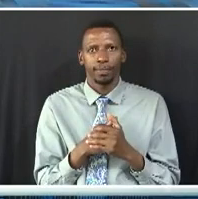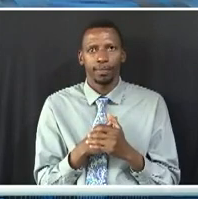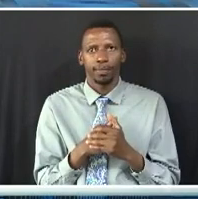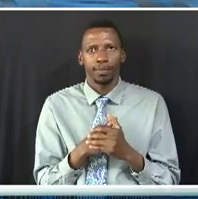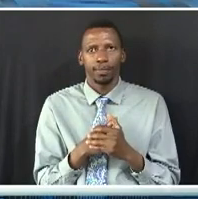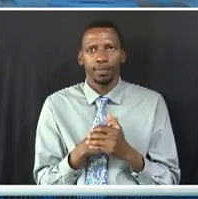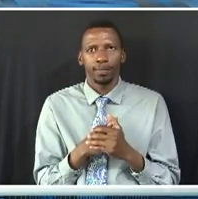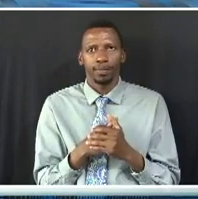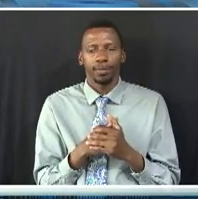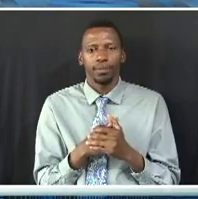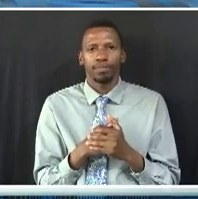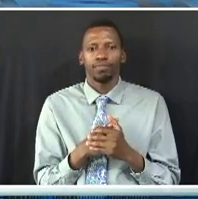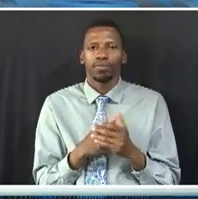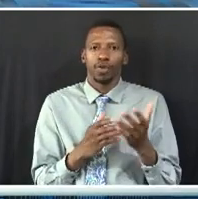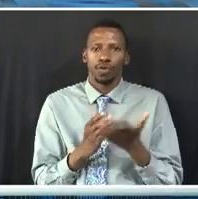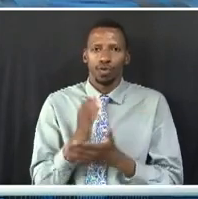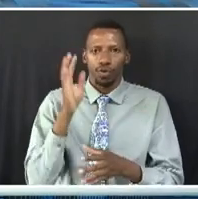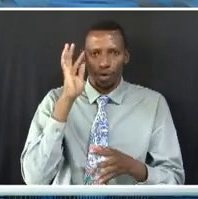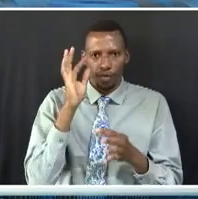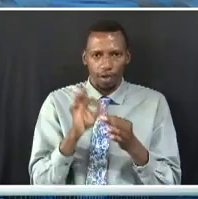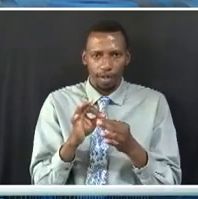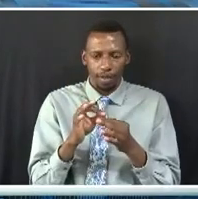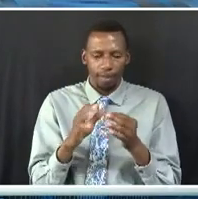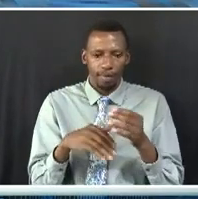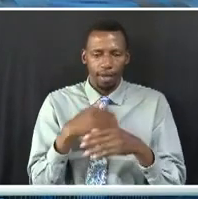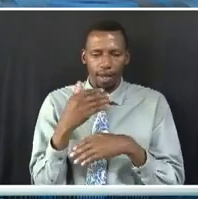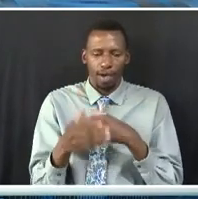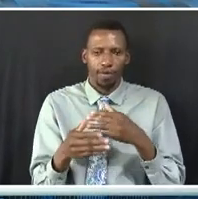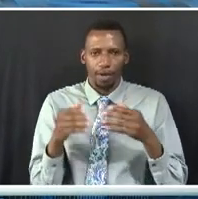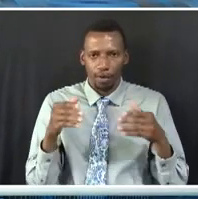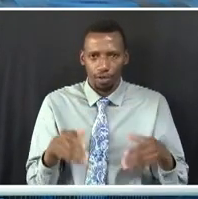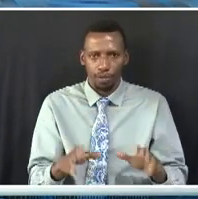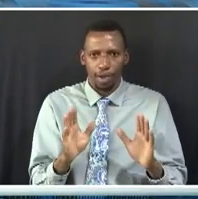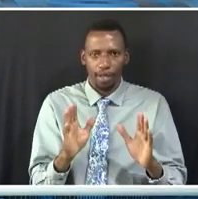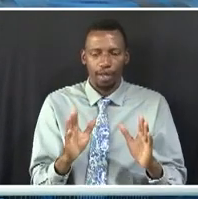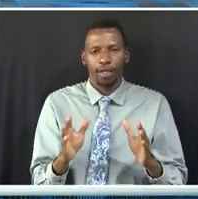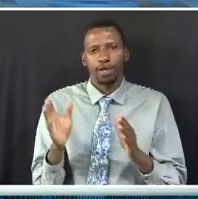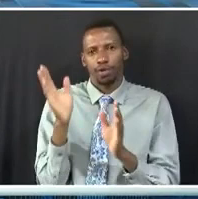By faith, after his birth was hidden,